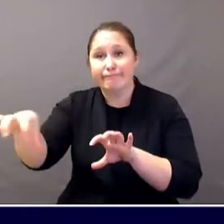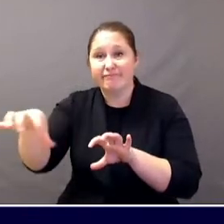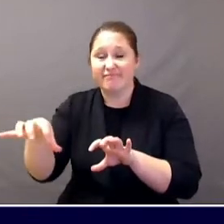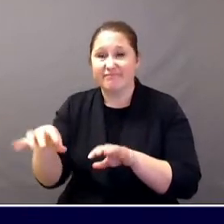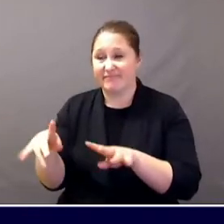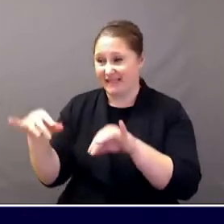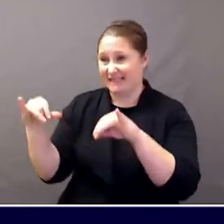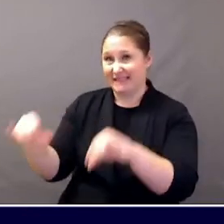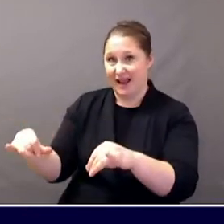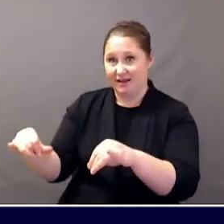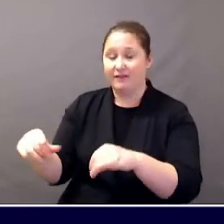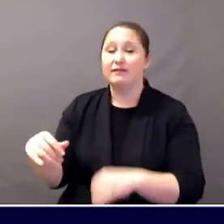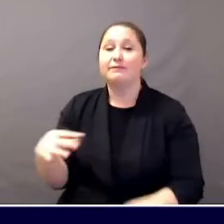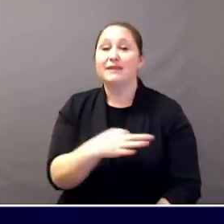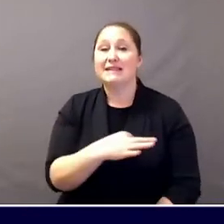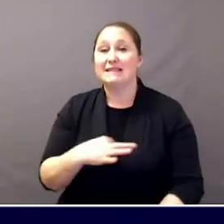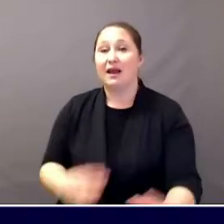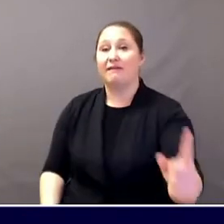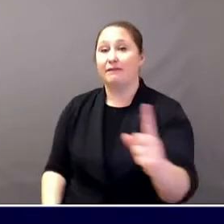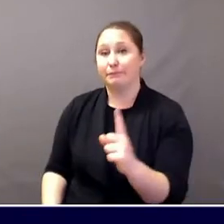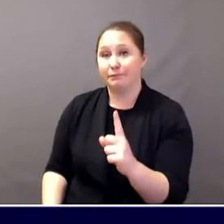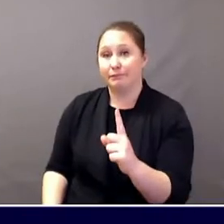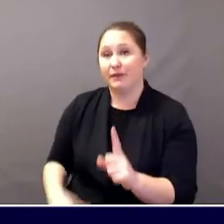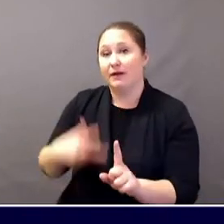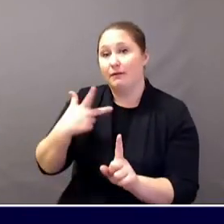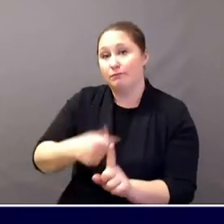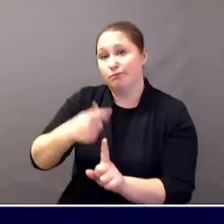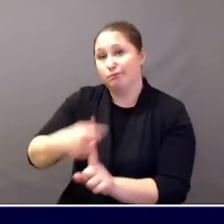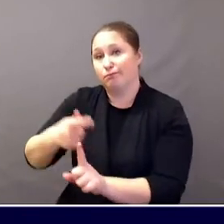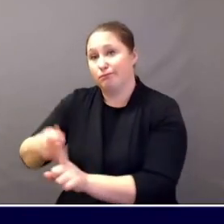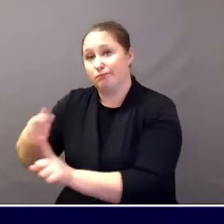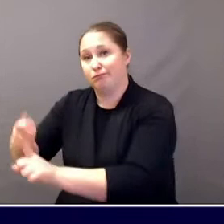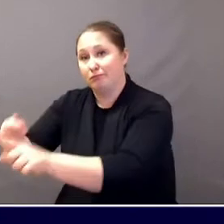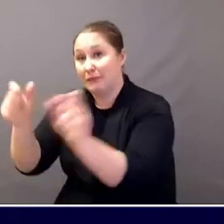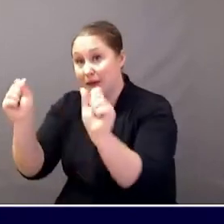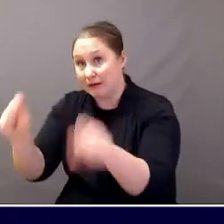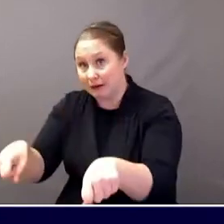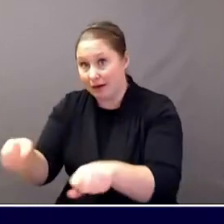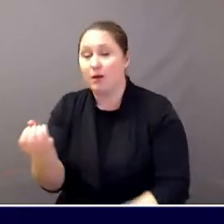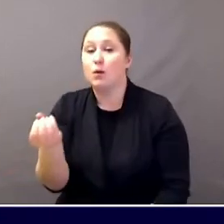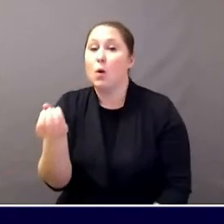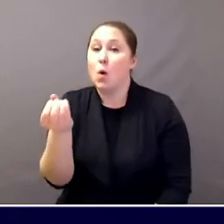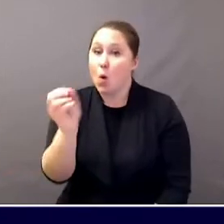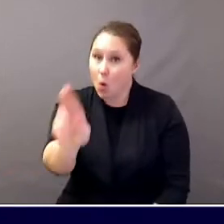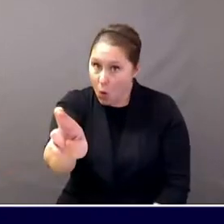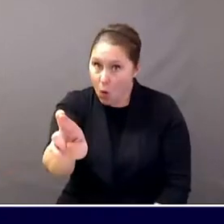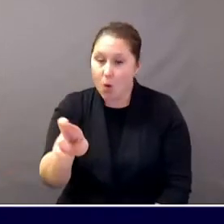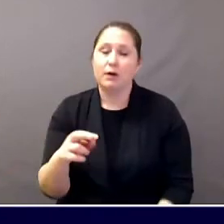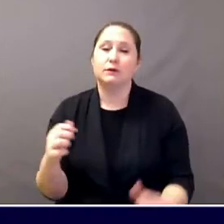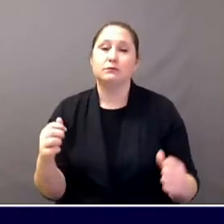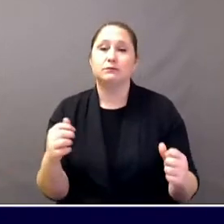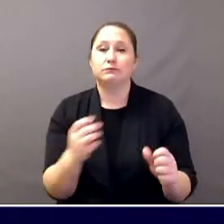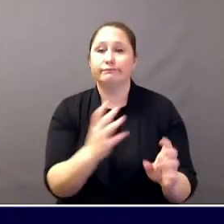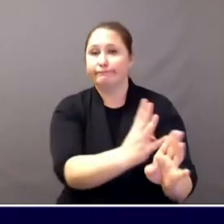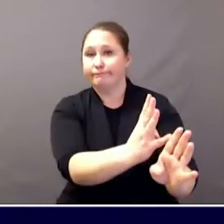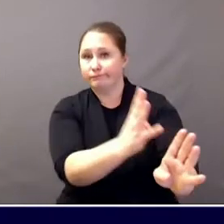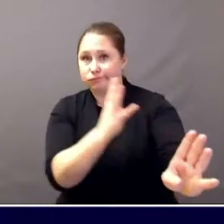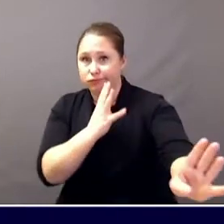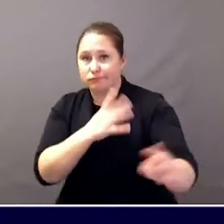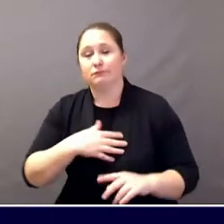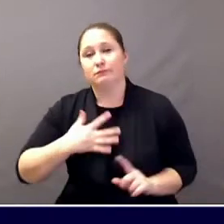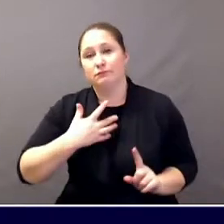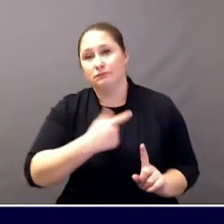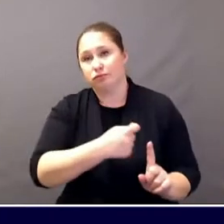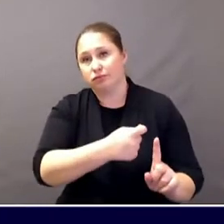bring them to a place where there's space available so that people can keep their eyes on them 15, 20 minutes after getting the